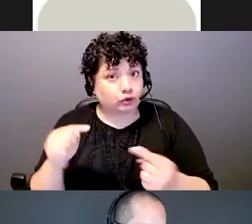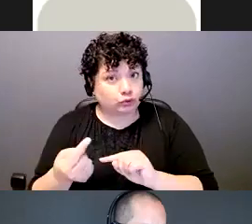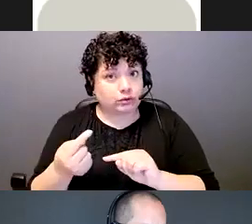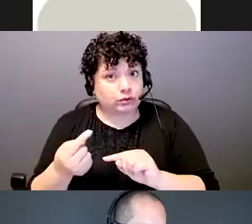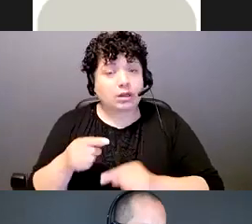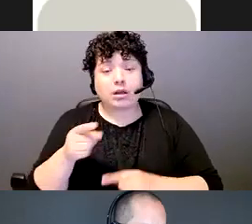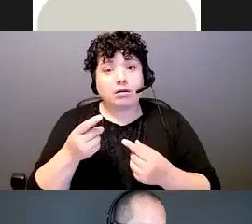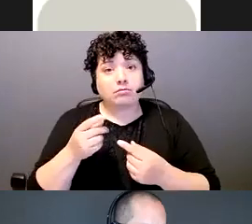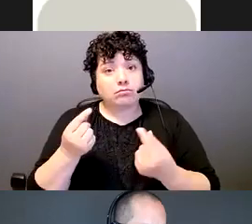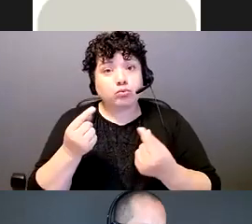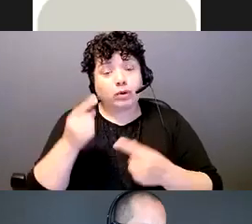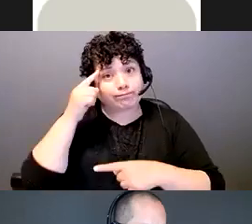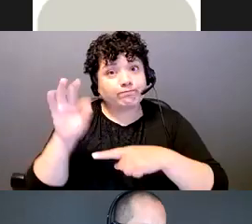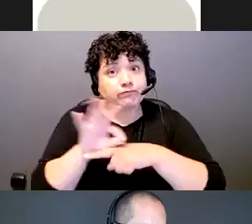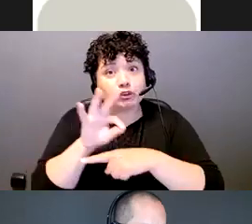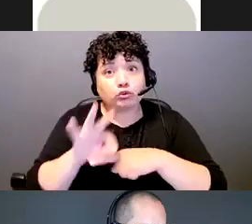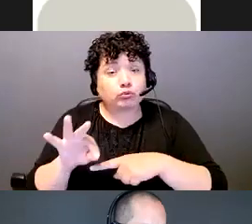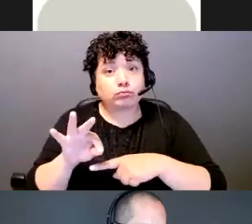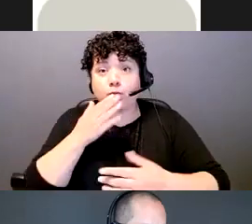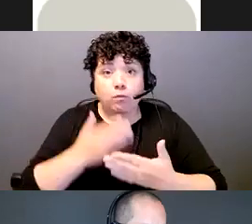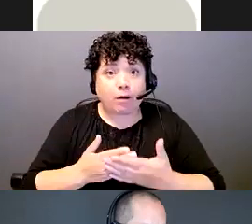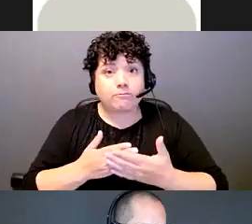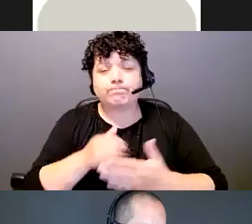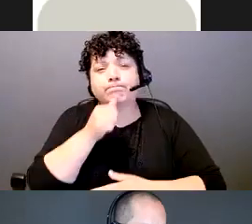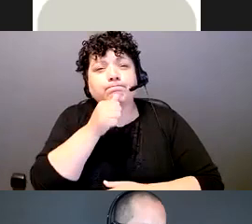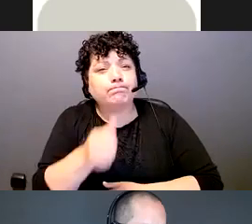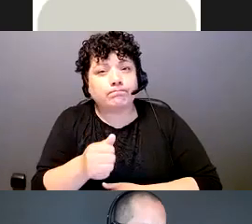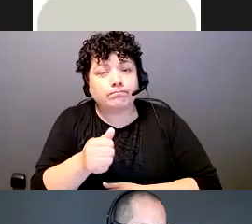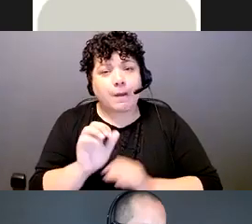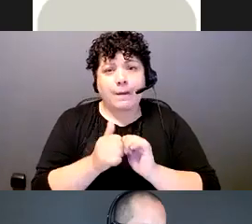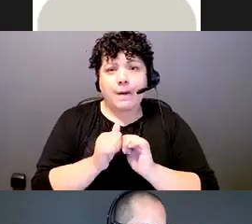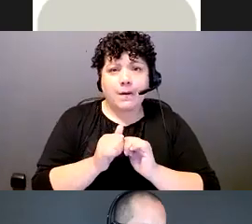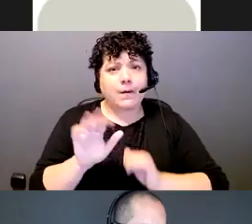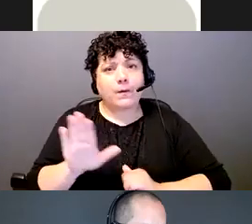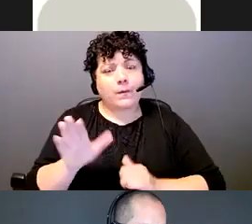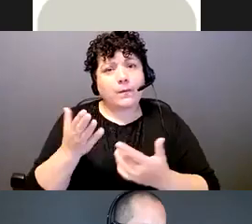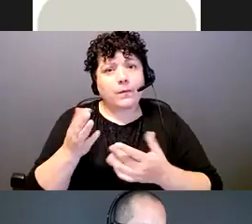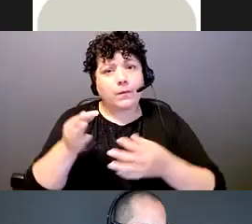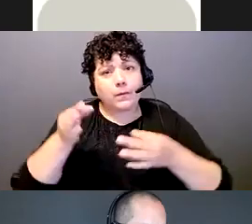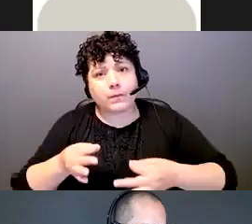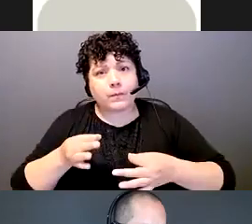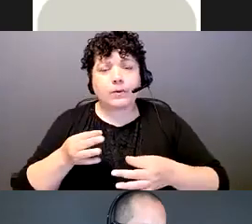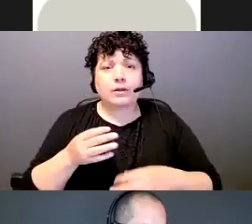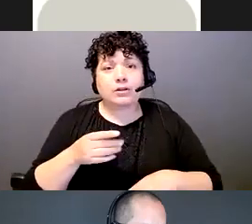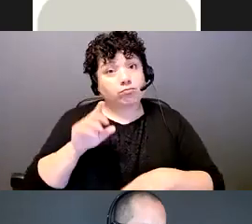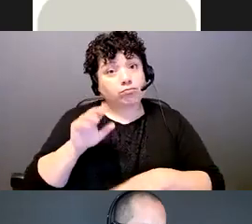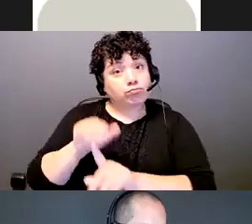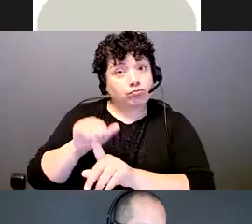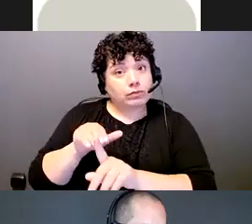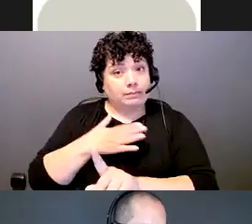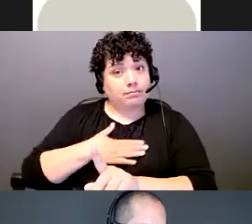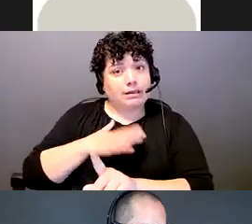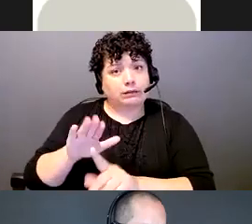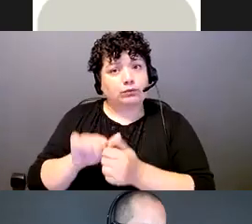as they're not as able to make good choices, you're asking the person to change, but they don't really remember what